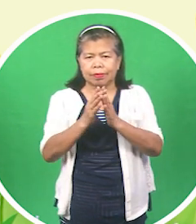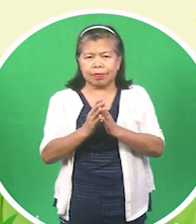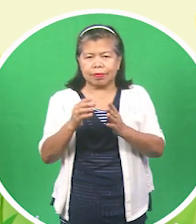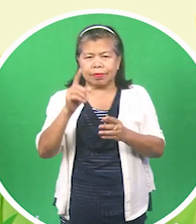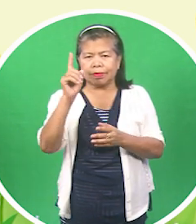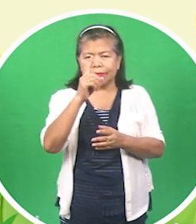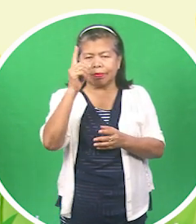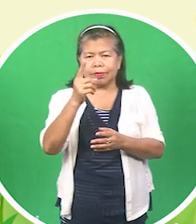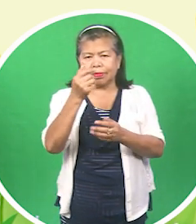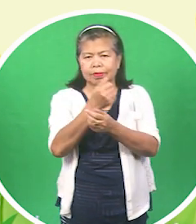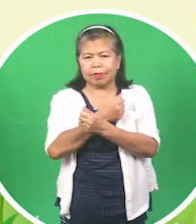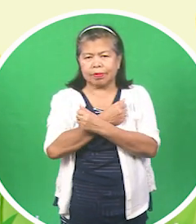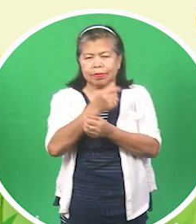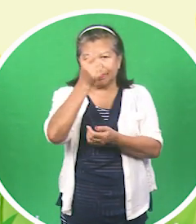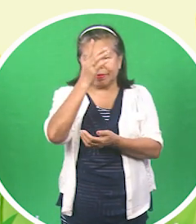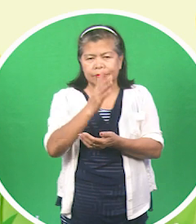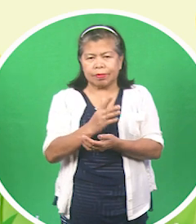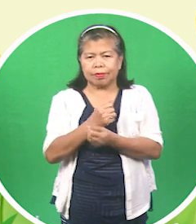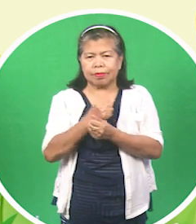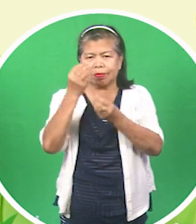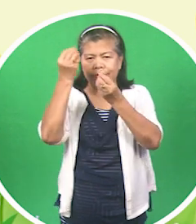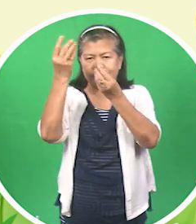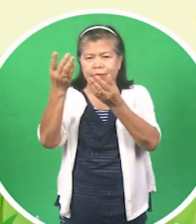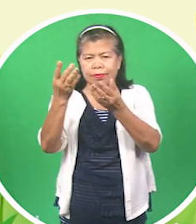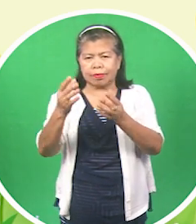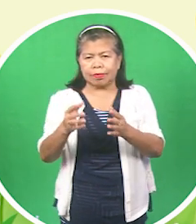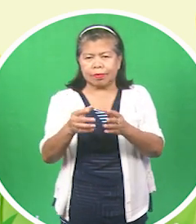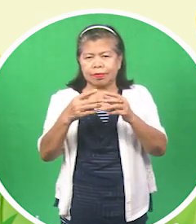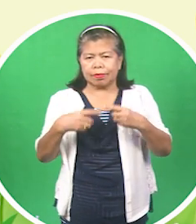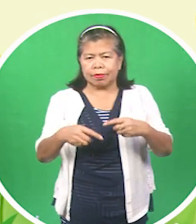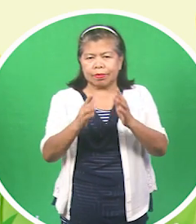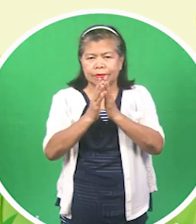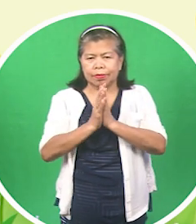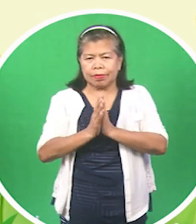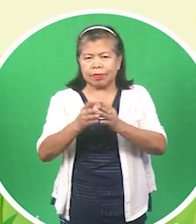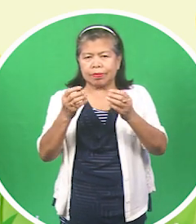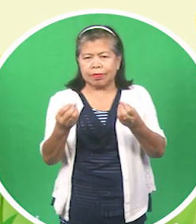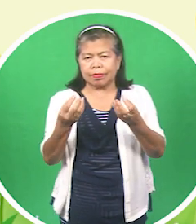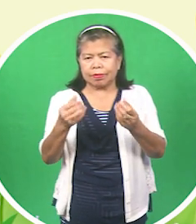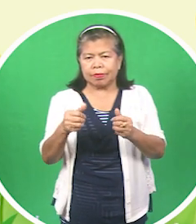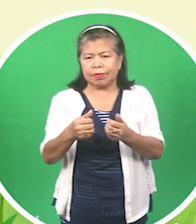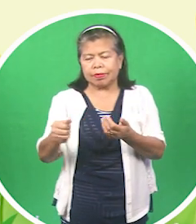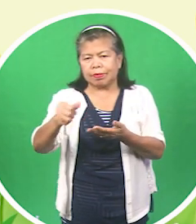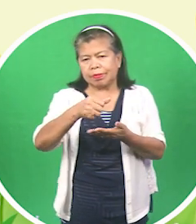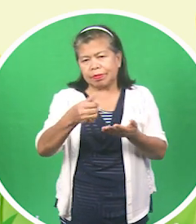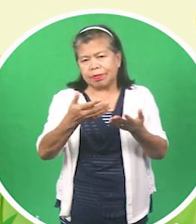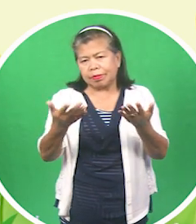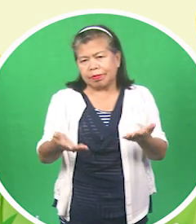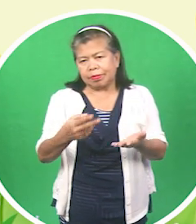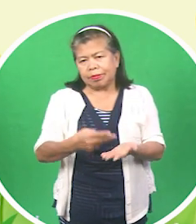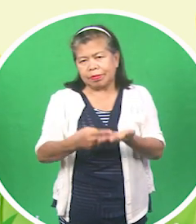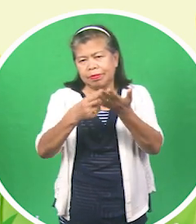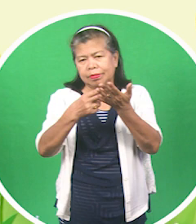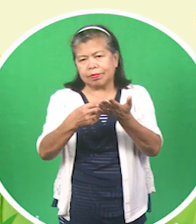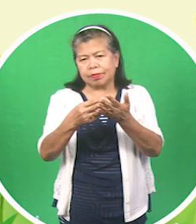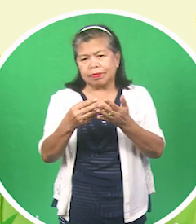to pray always to God, our loving Father. We can pray to God anytime and anywhere, but it